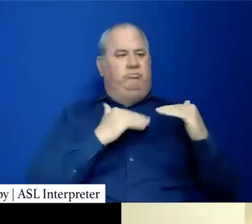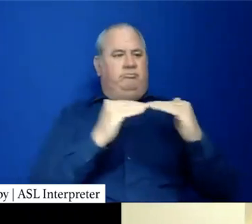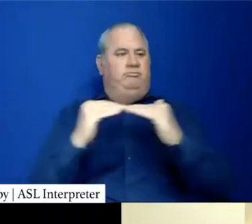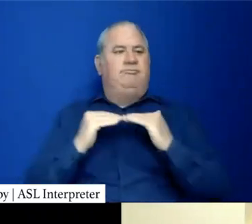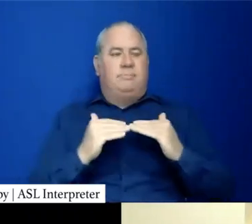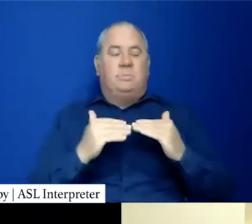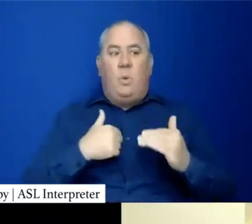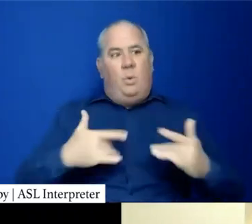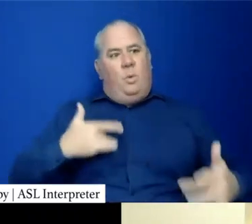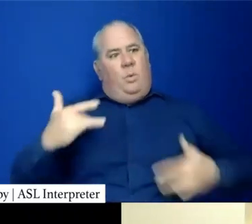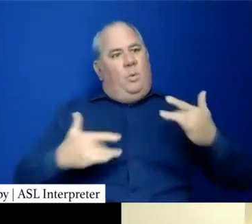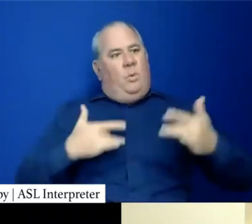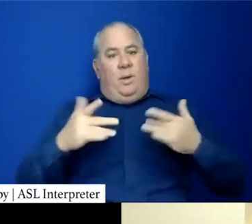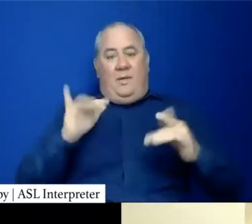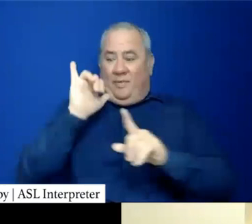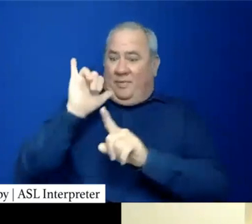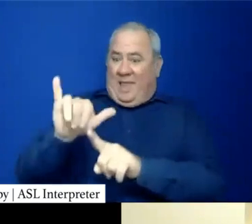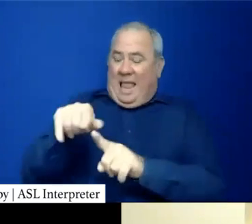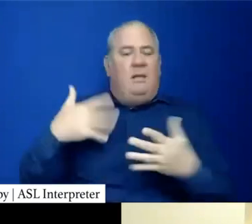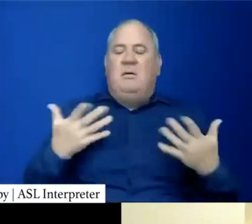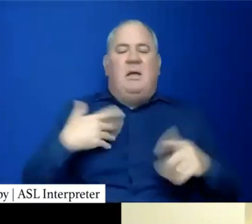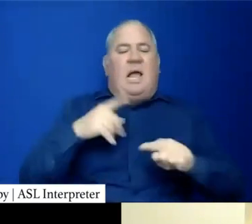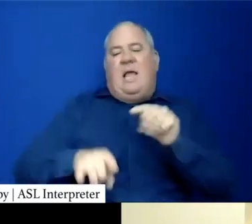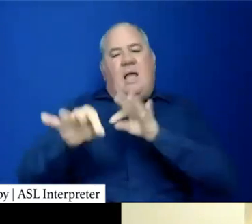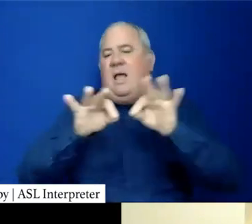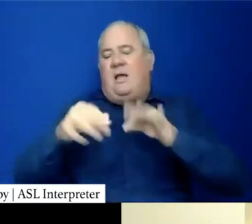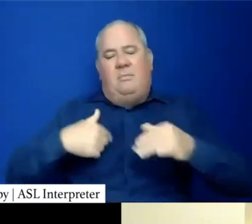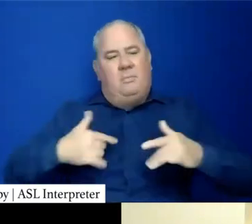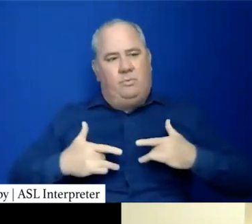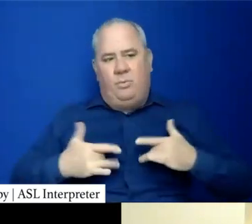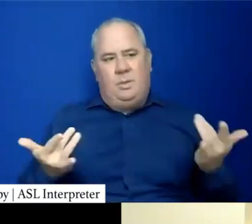even describe, but describing the need for it